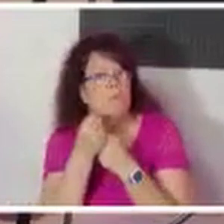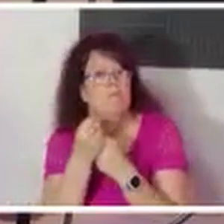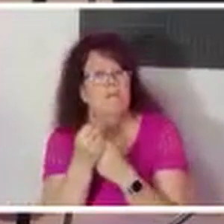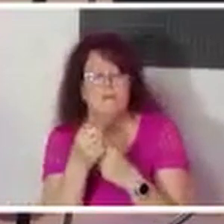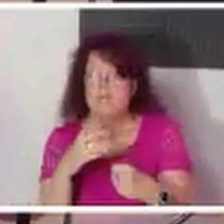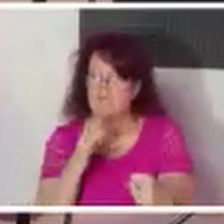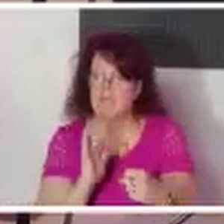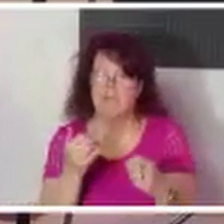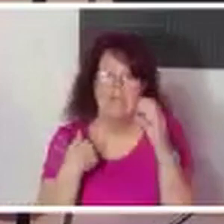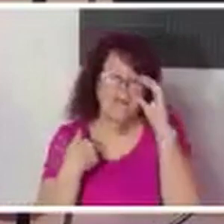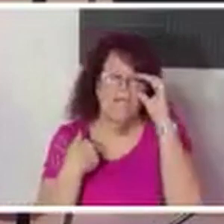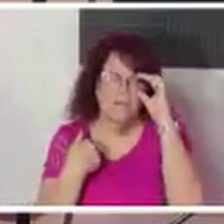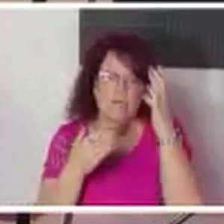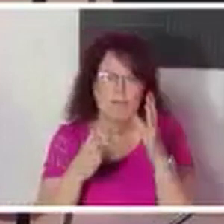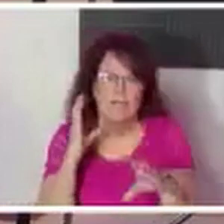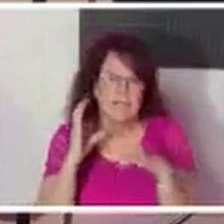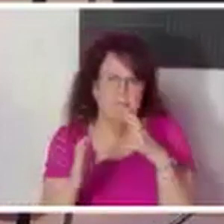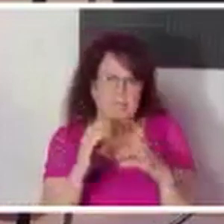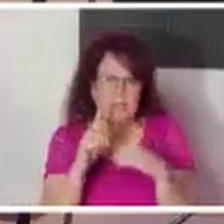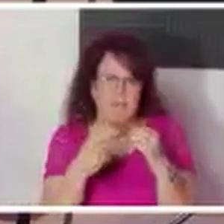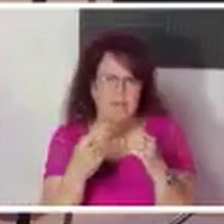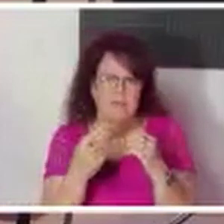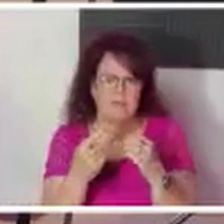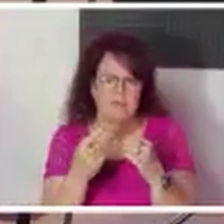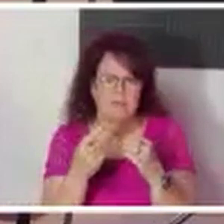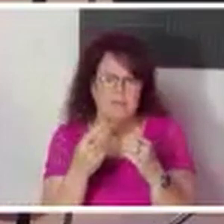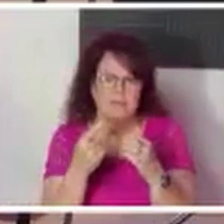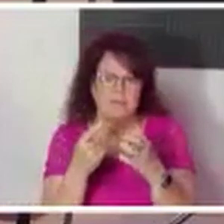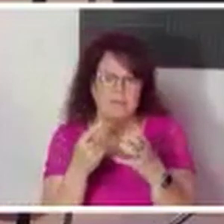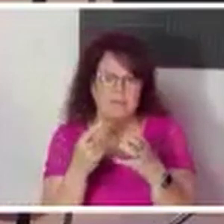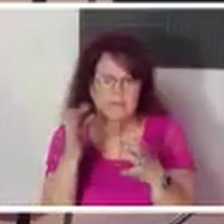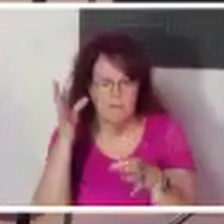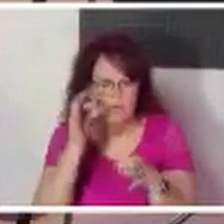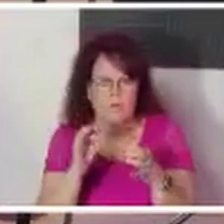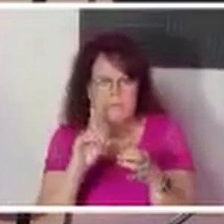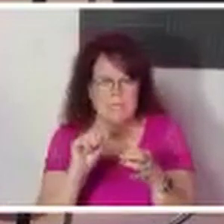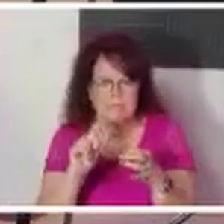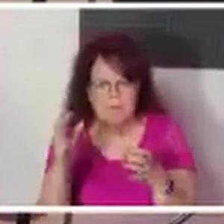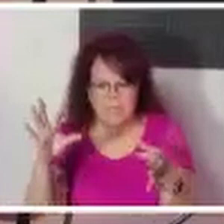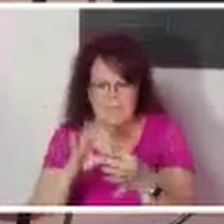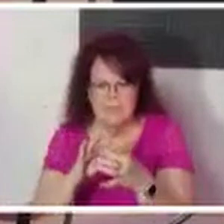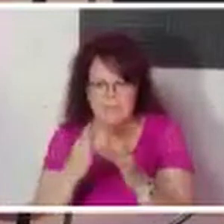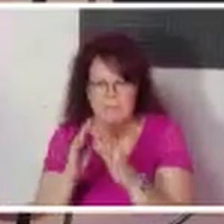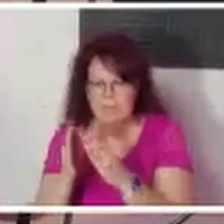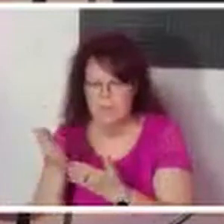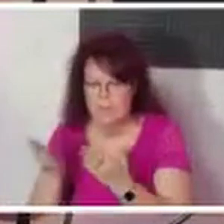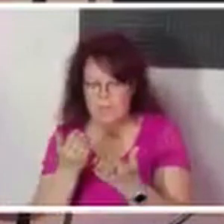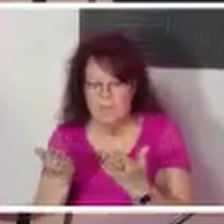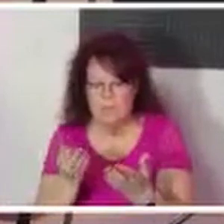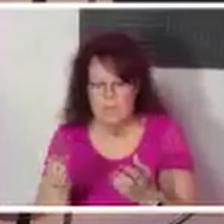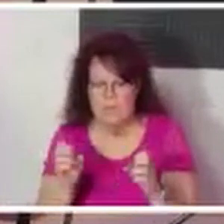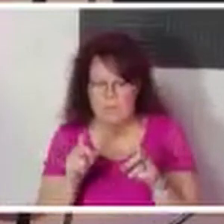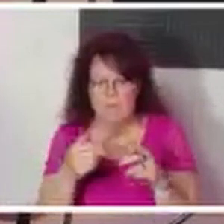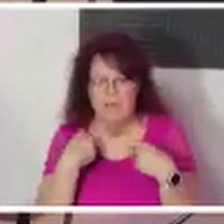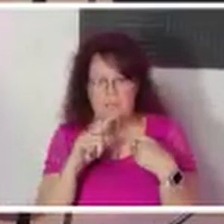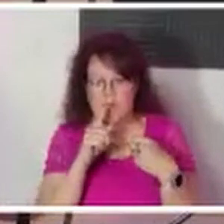feel like we have a means to communicate about upcoming court dates and connect them to community services? What services are available? What opportunity do we have to really